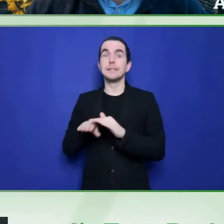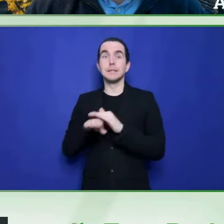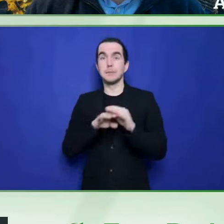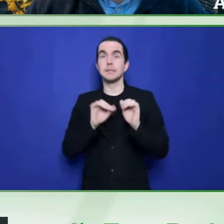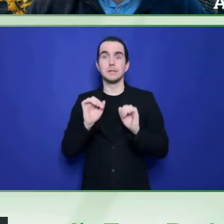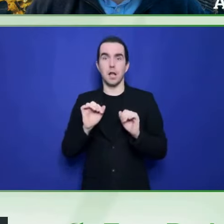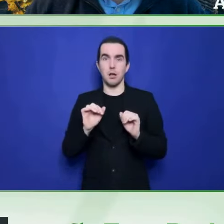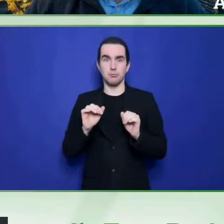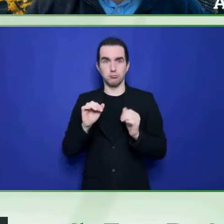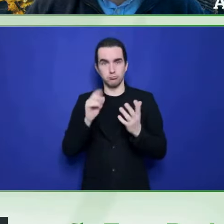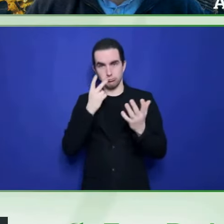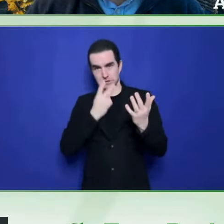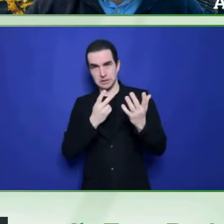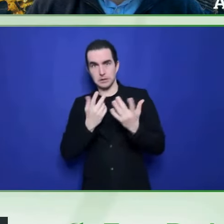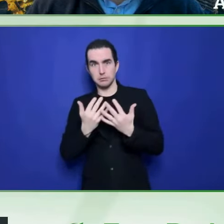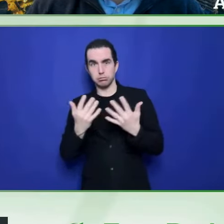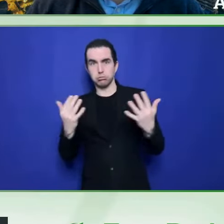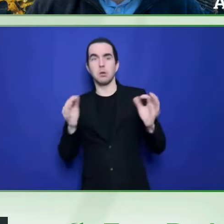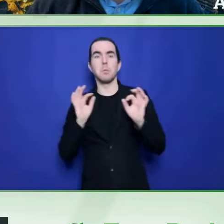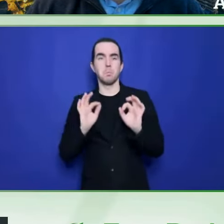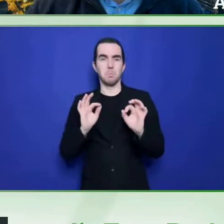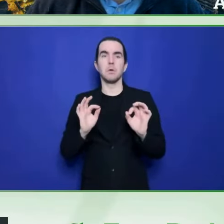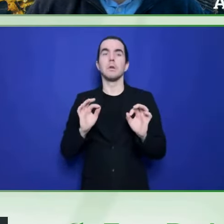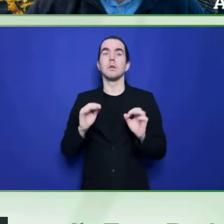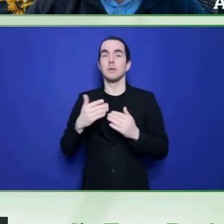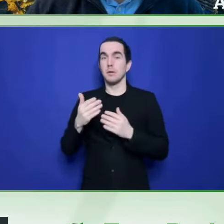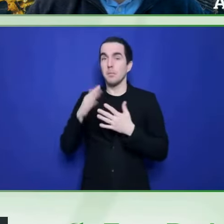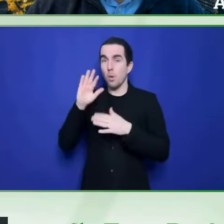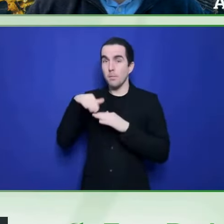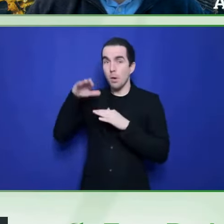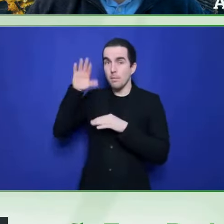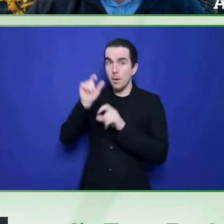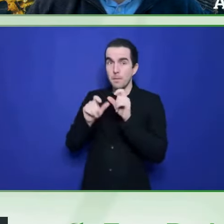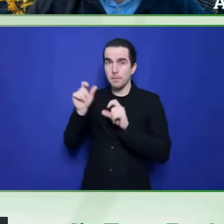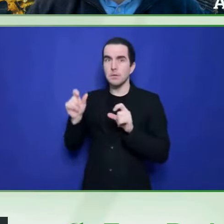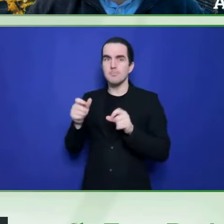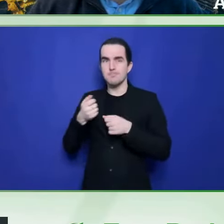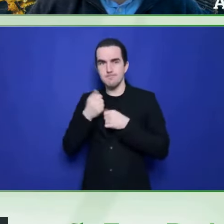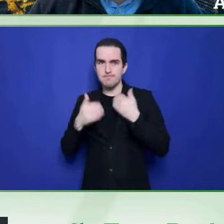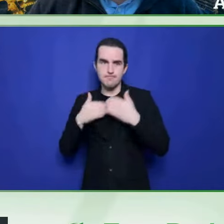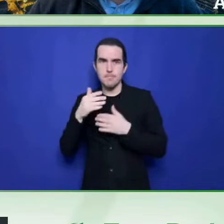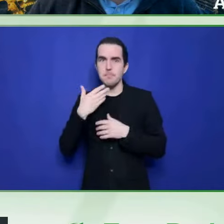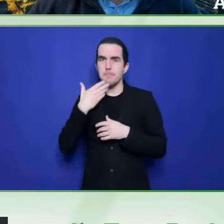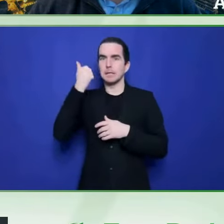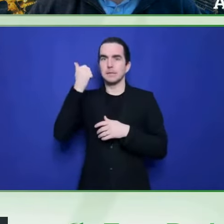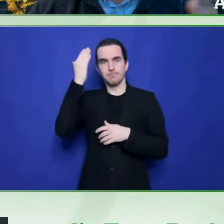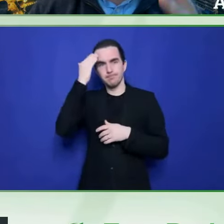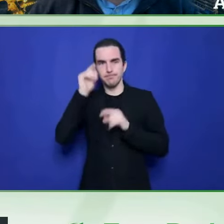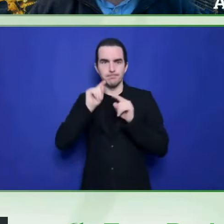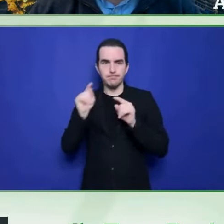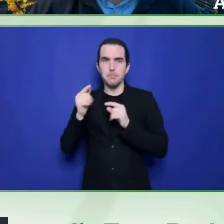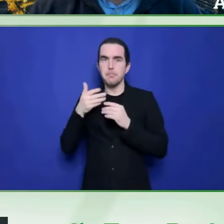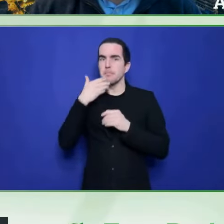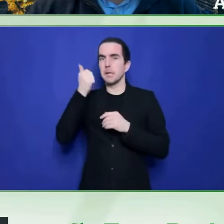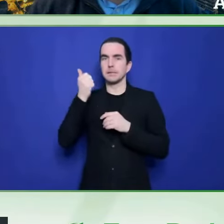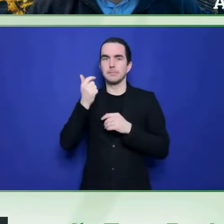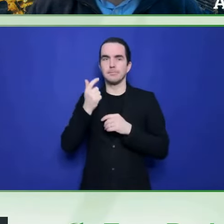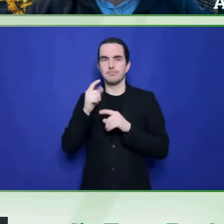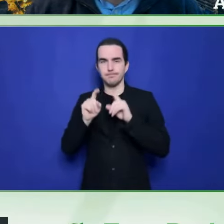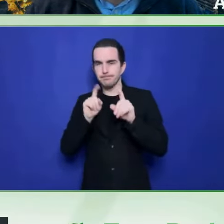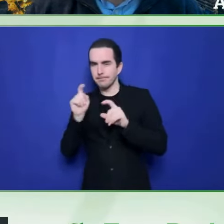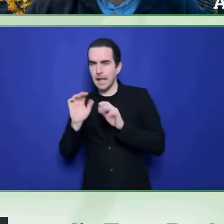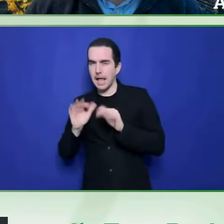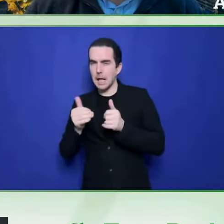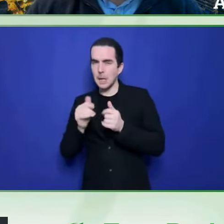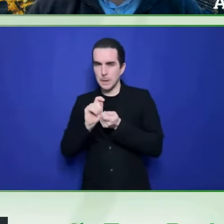problems. There's still a huge amount of education still to be done. And this is where I get great support from Neil and